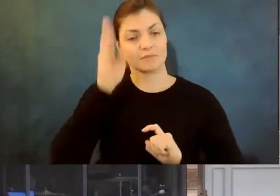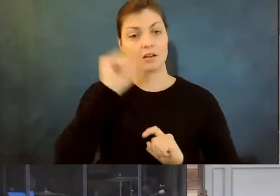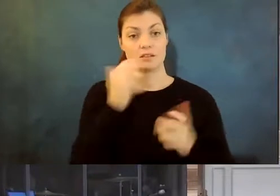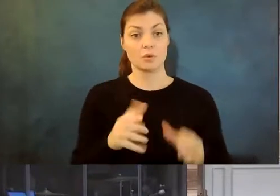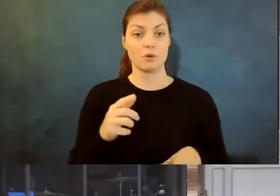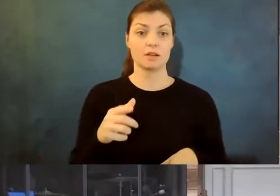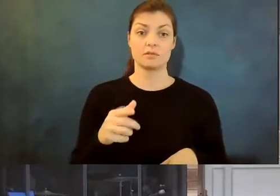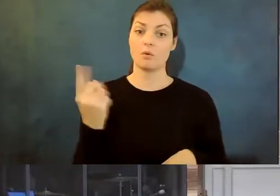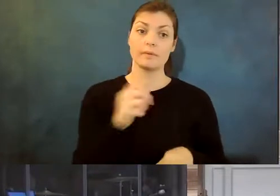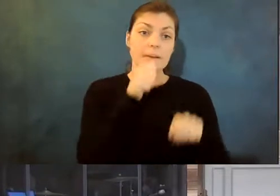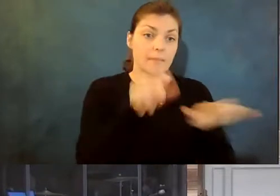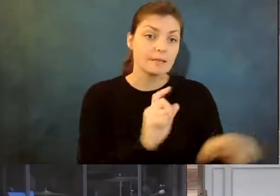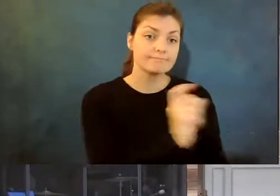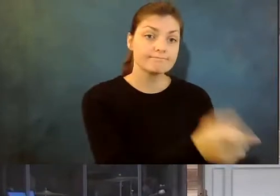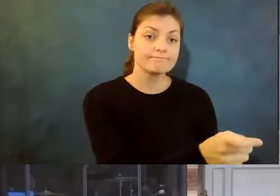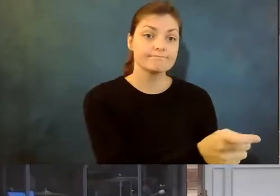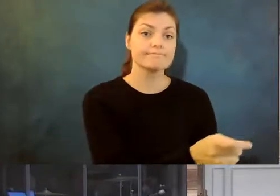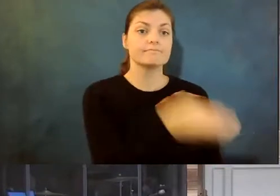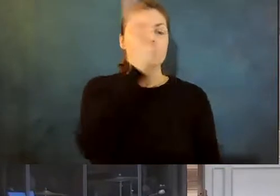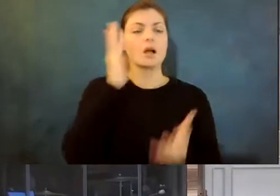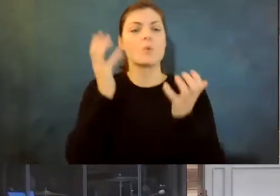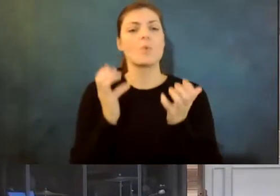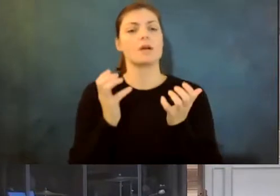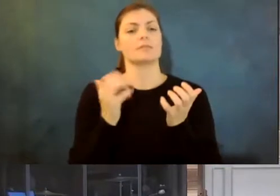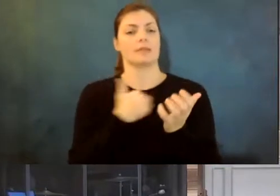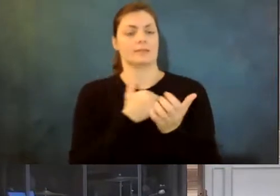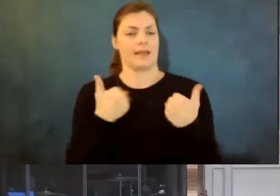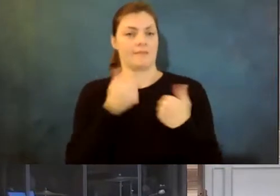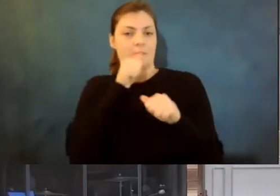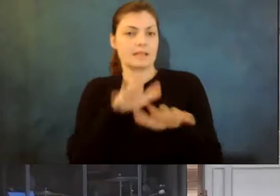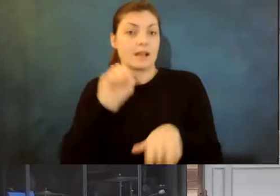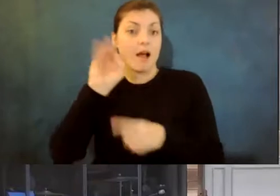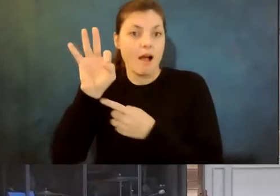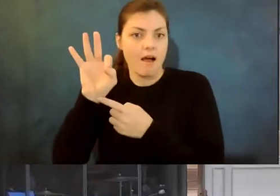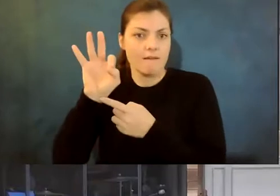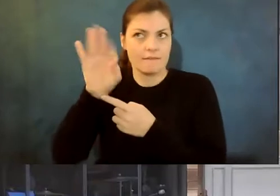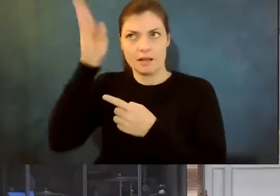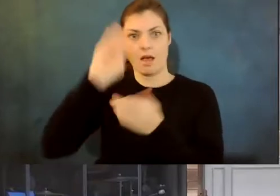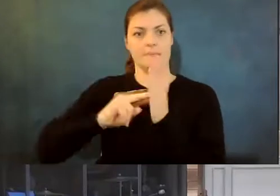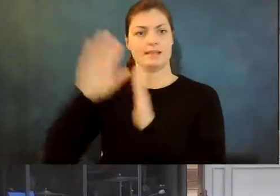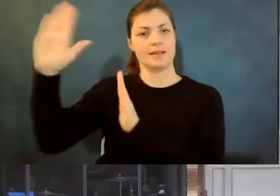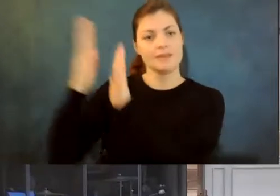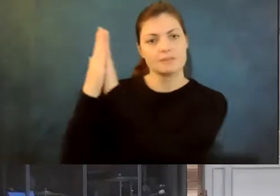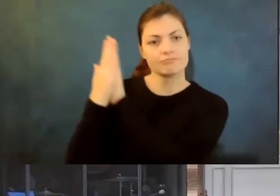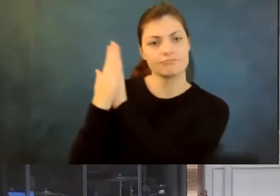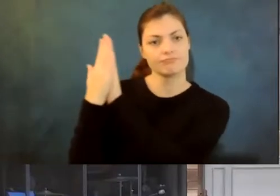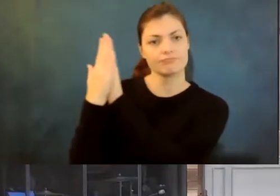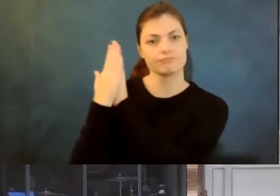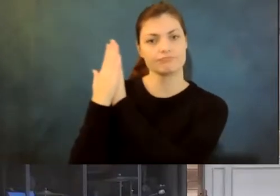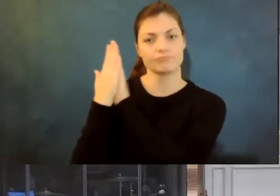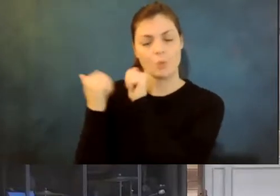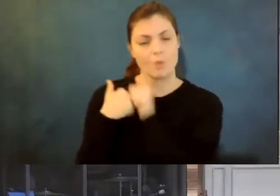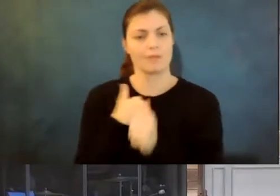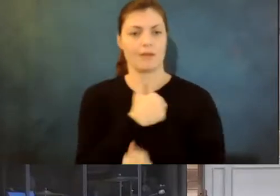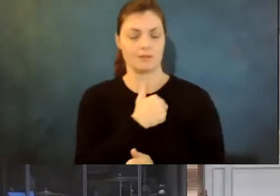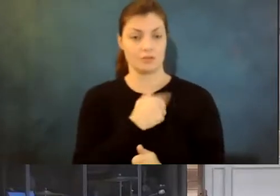his blessing from God. He wants us to receive the blessing of God, his presence. Do you want revival? Do you